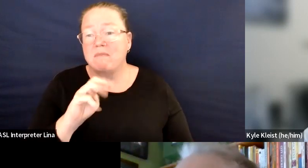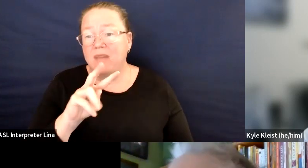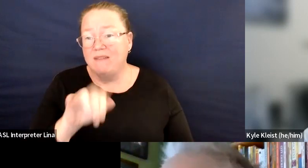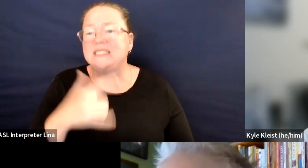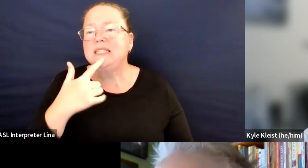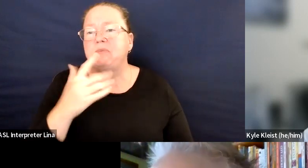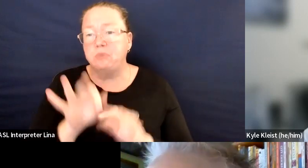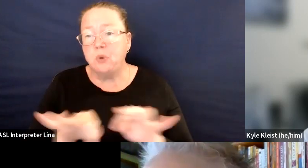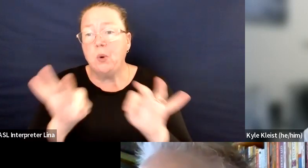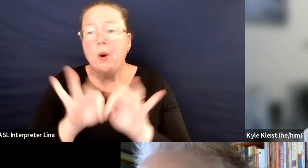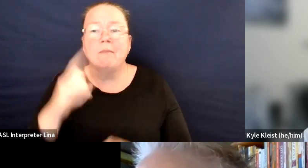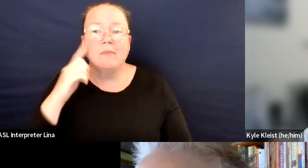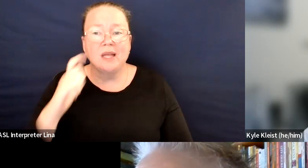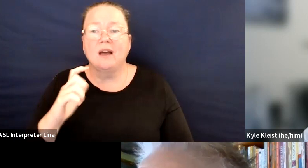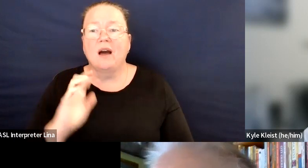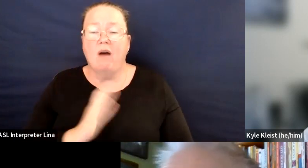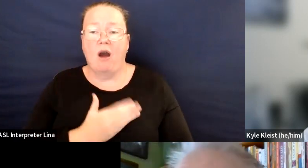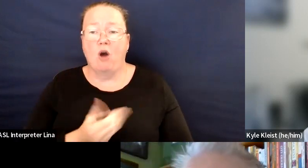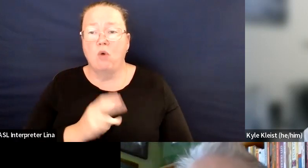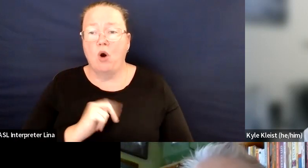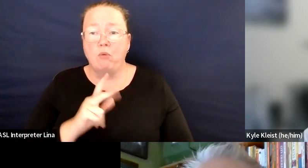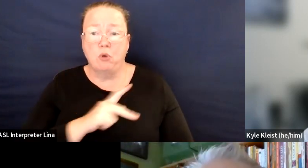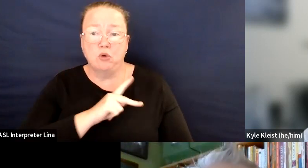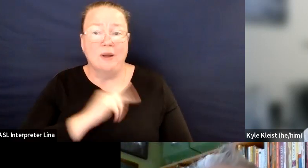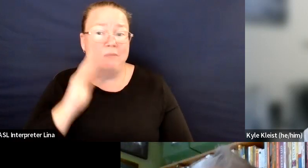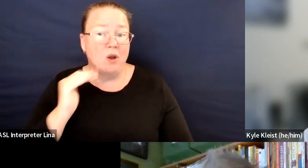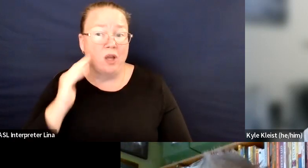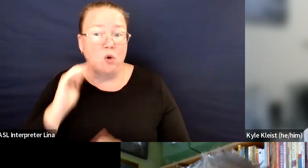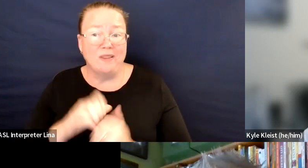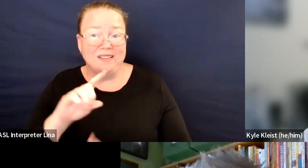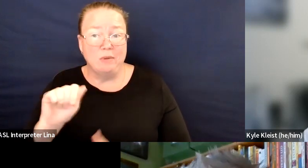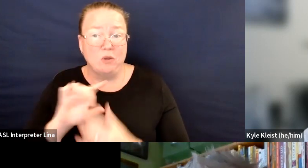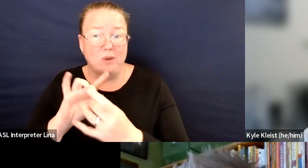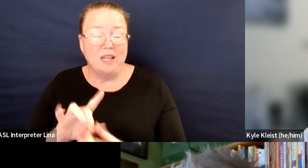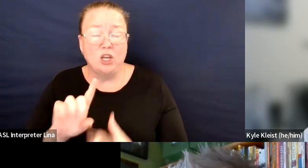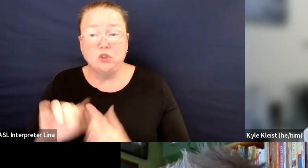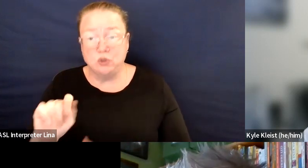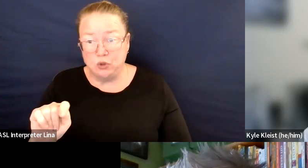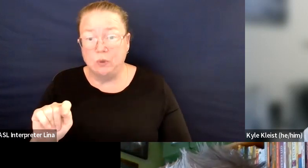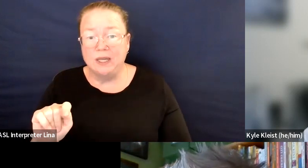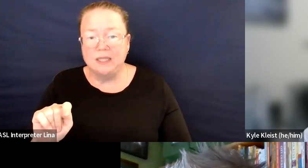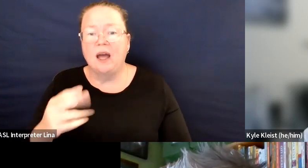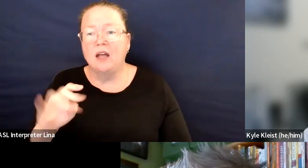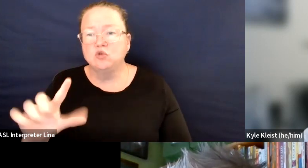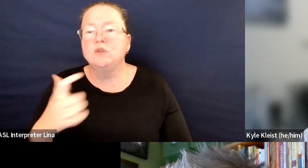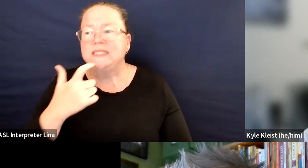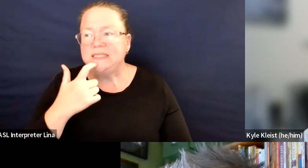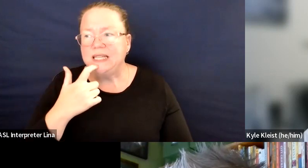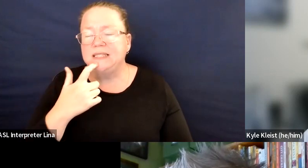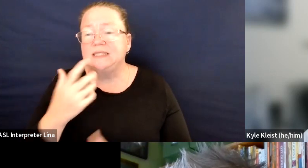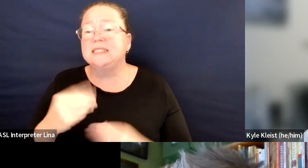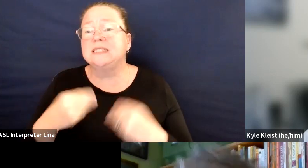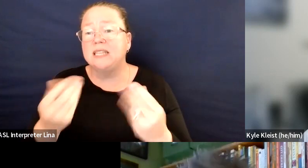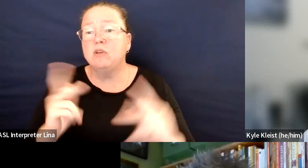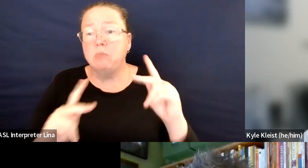it's important because of own personal experience with the disability and relating to it. Hensel says it gives